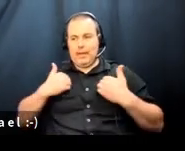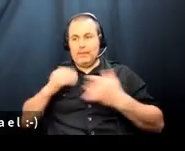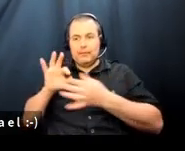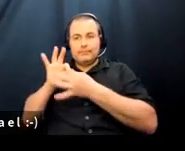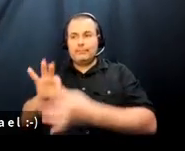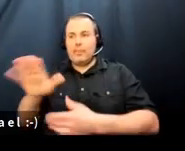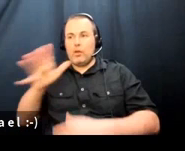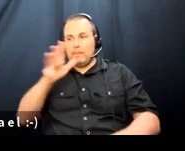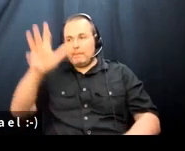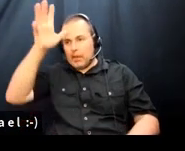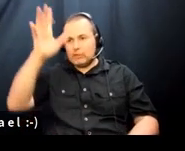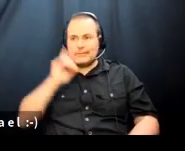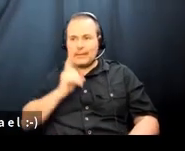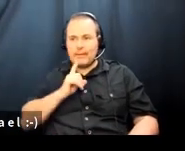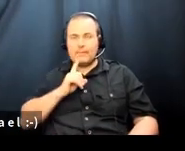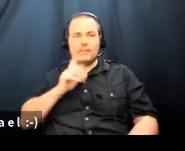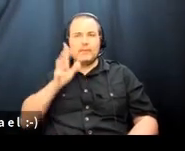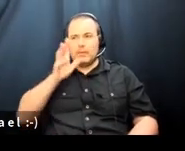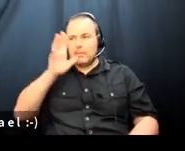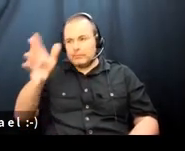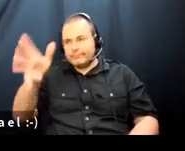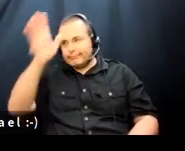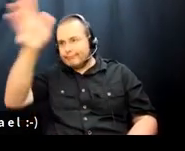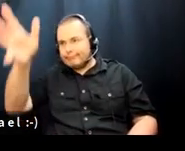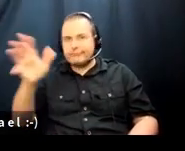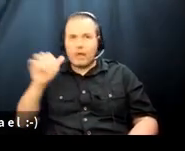are deaf, their grandparents are deaf, their aunts and uncles are deaf.